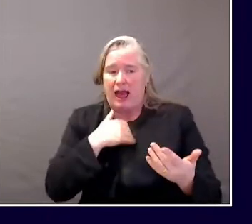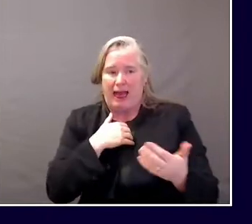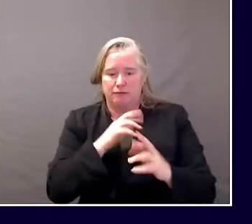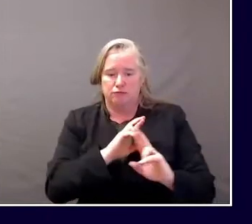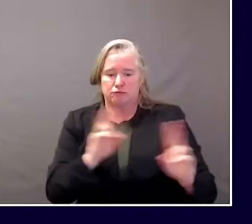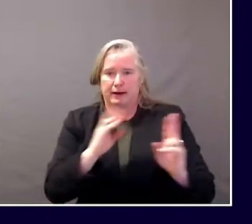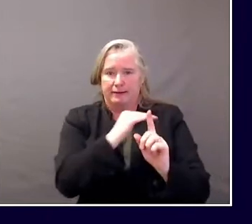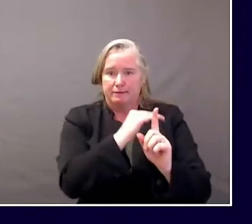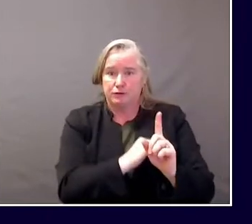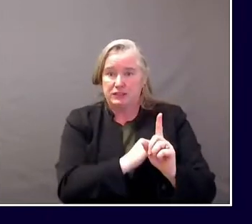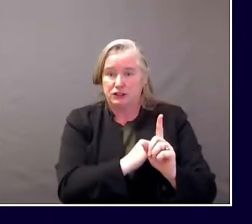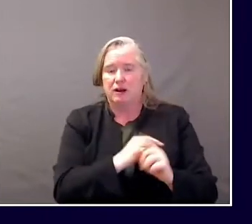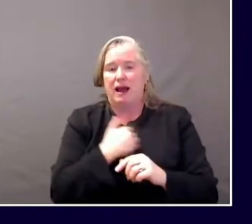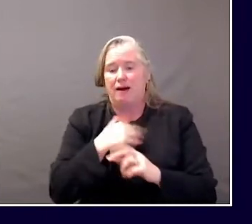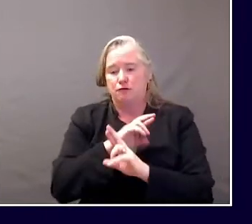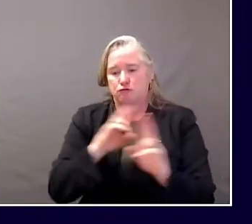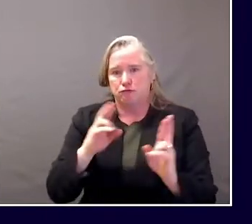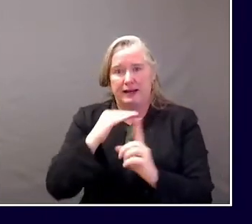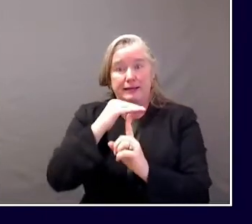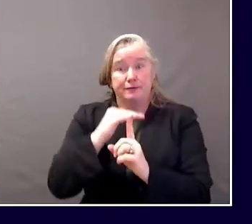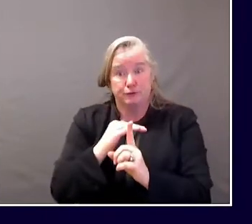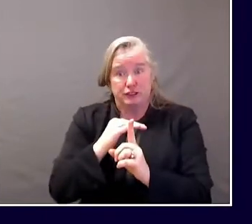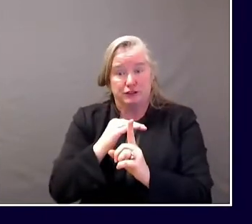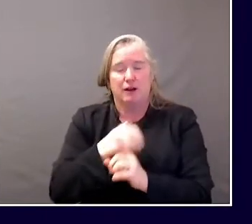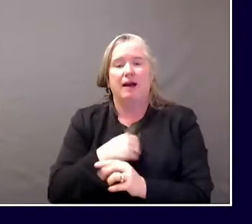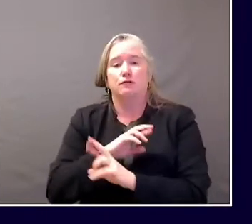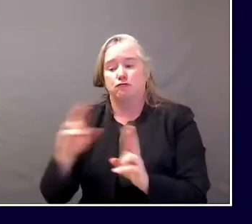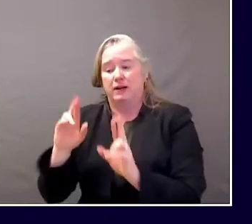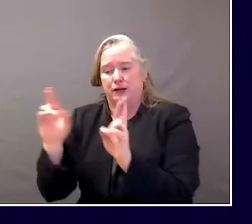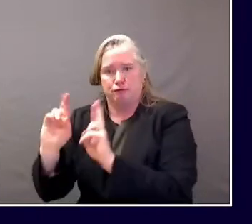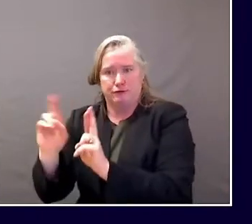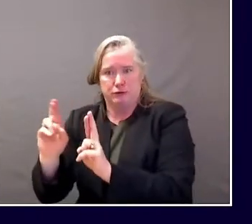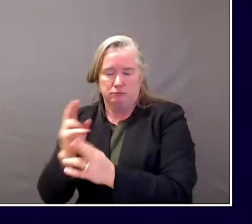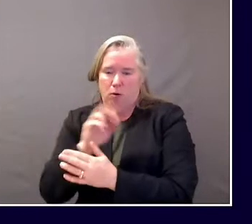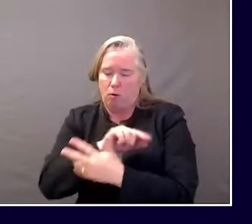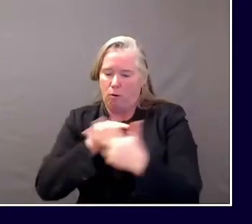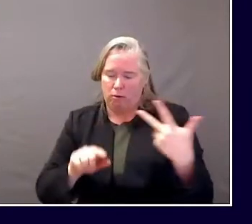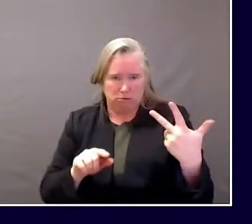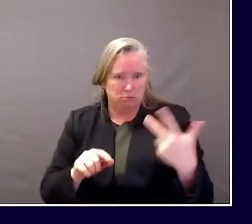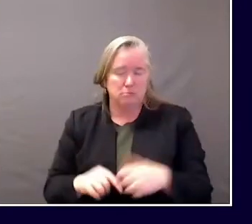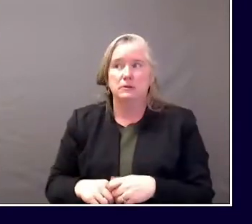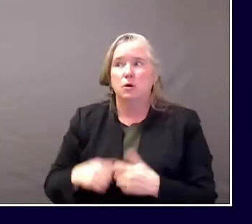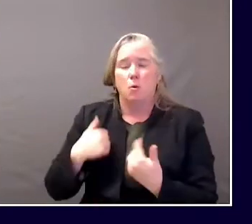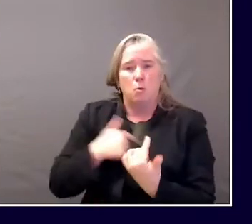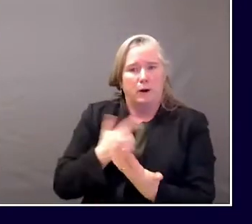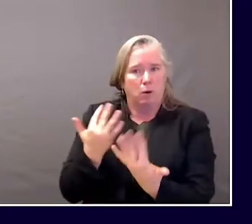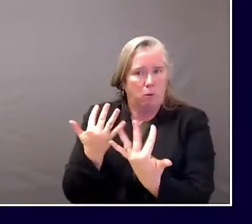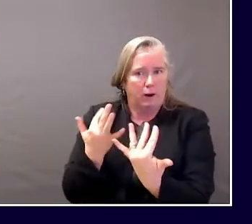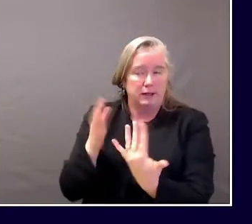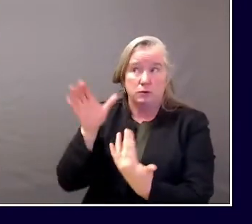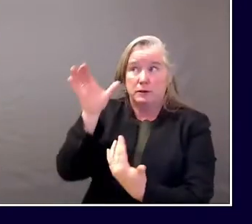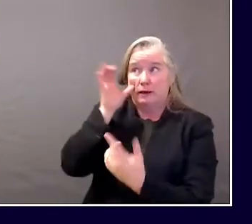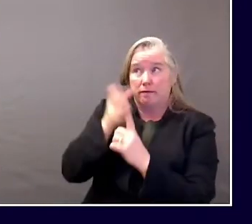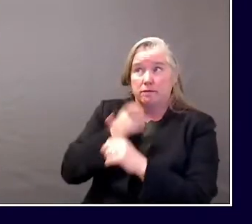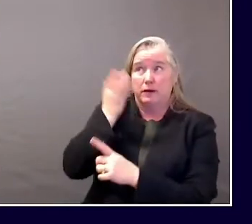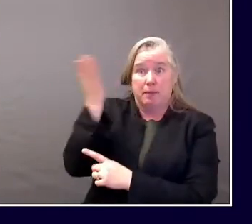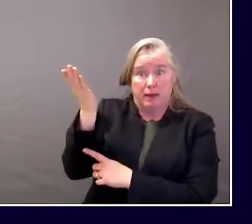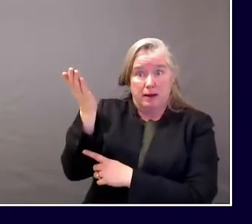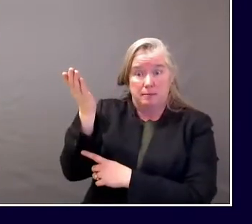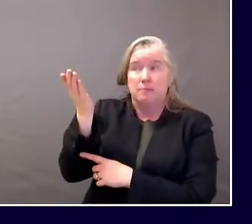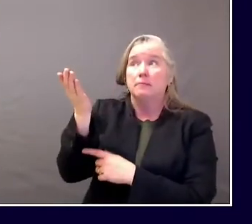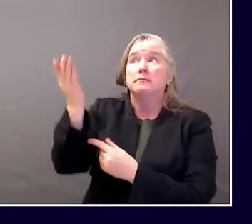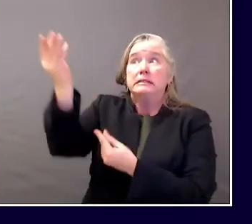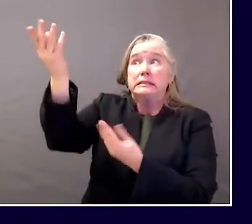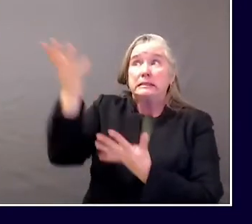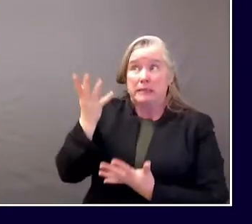incoming administration has really put out their plans and told us what that will change in terms of our allocations, we'll be able to talk about